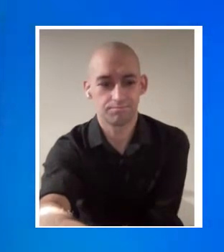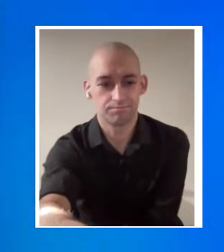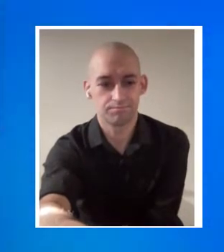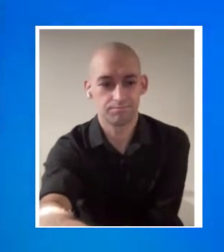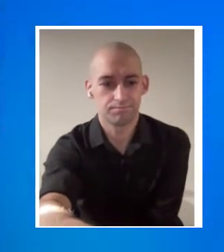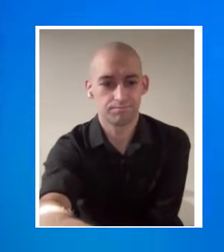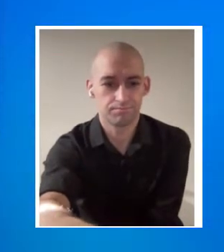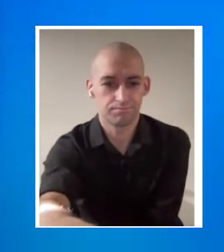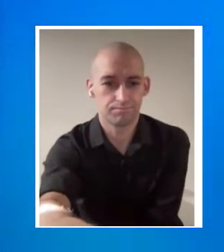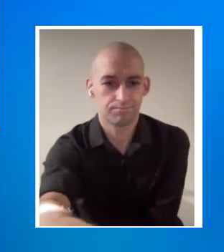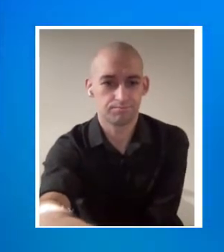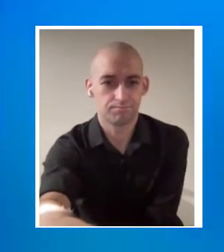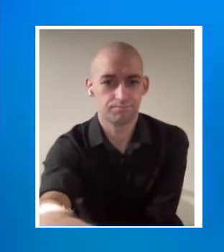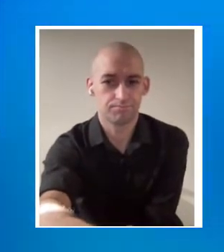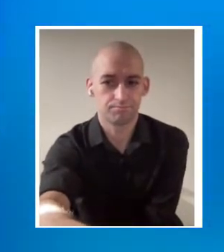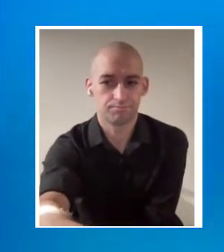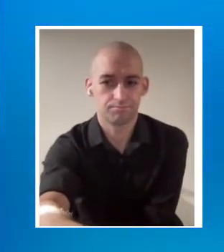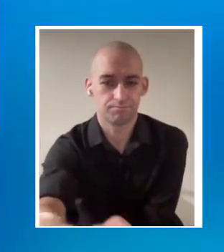group want to